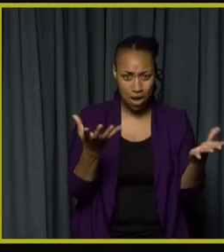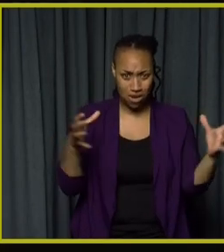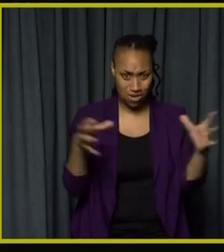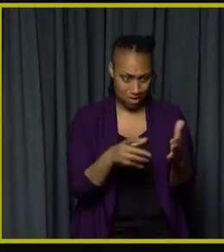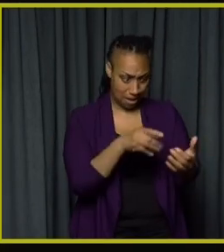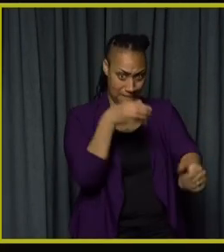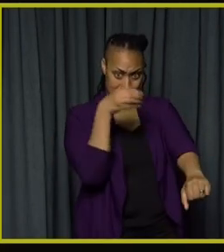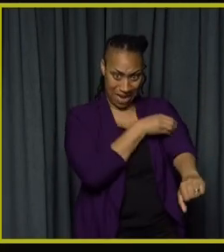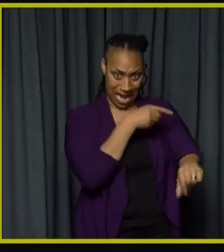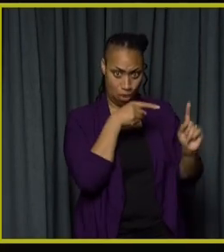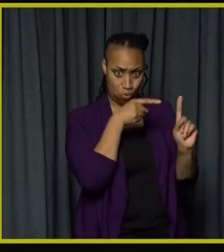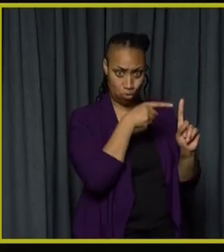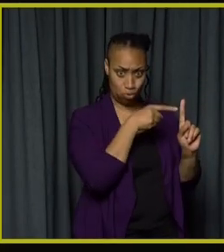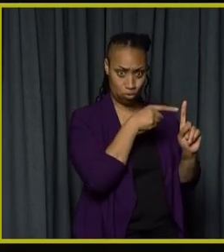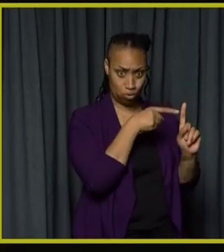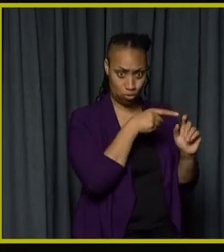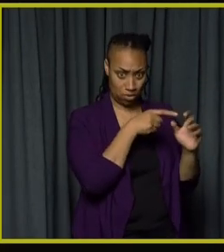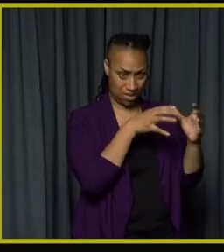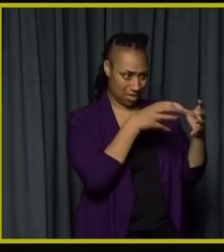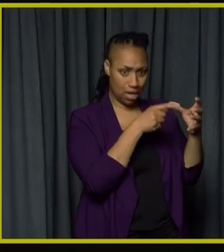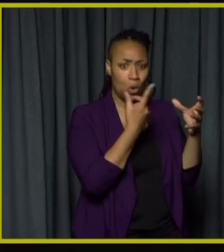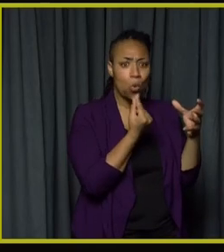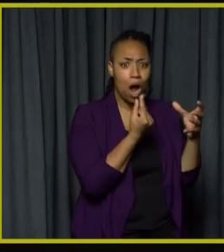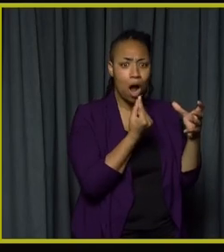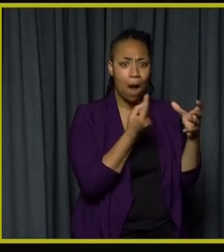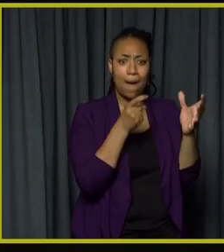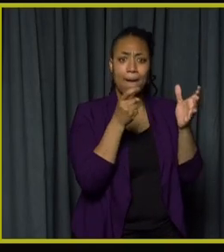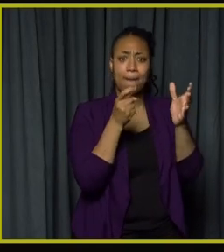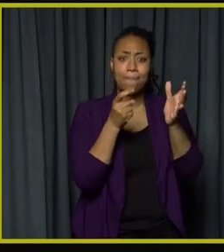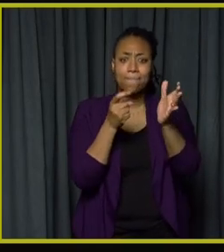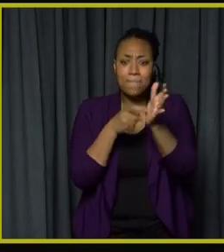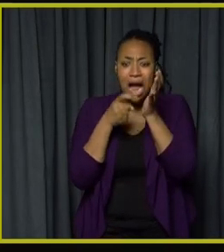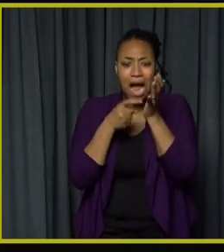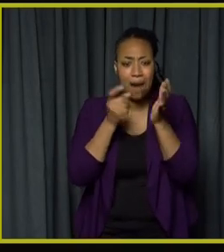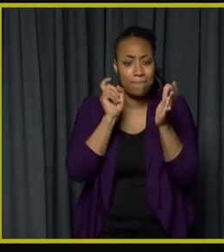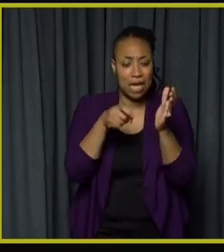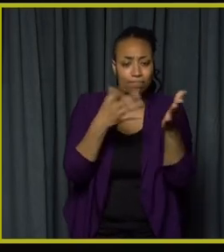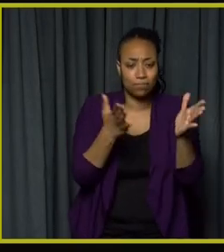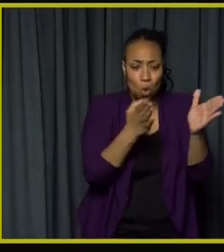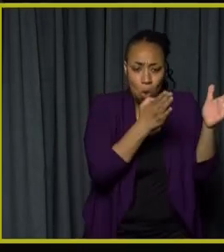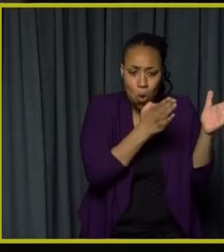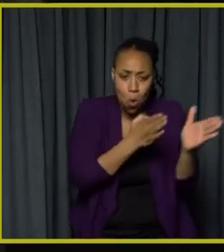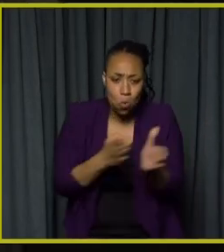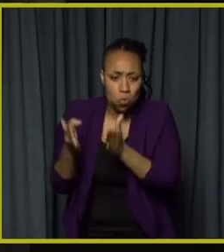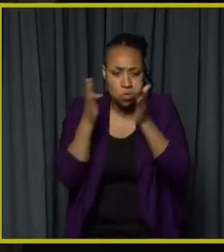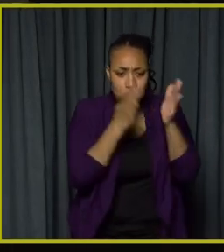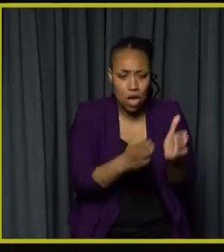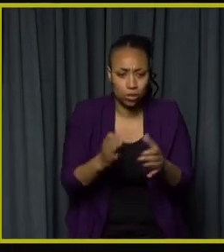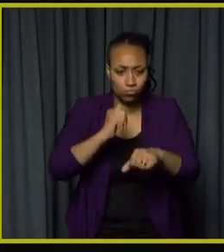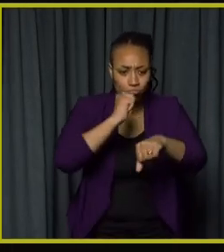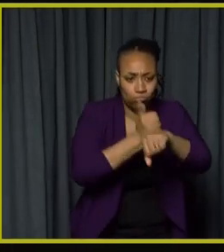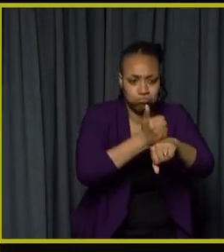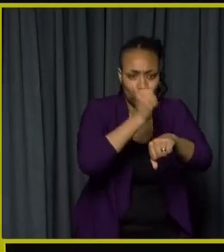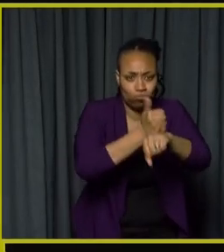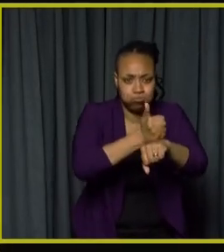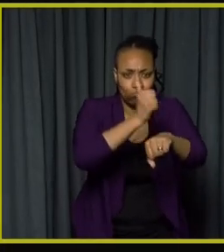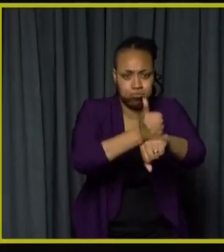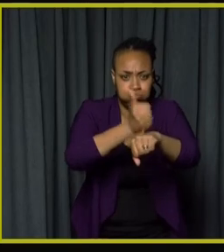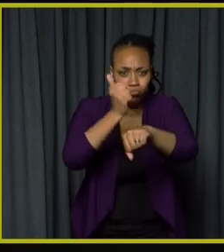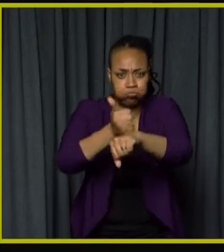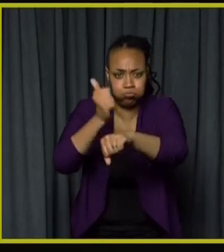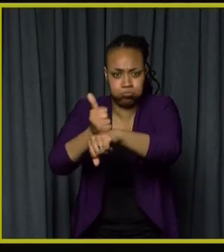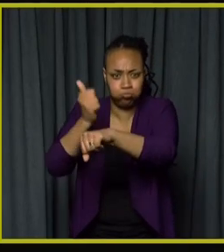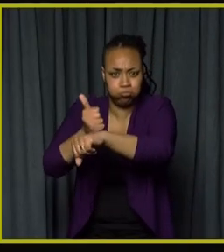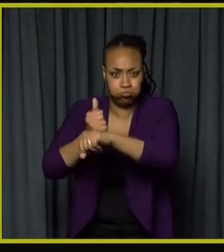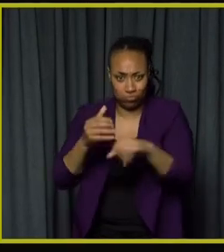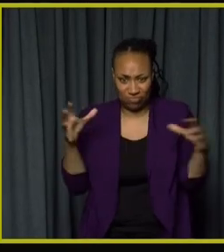nothing without an organized demand. Today, we have seen the faces of poverty and we've heard the cries